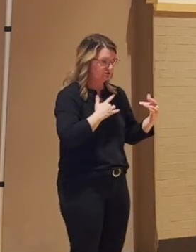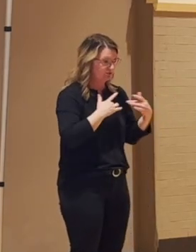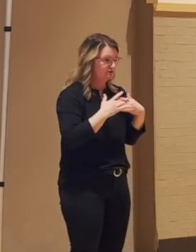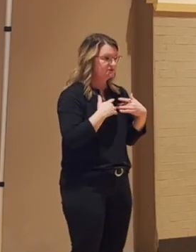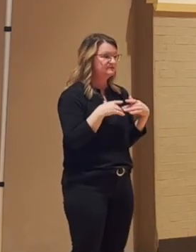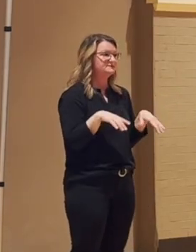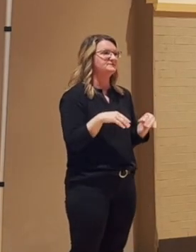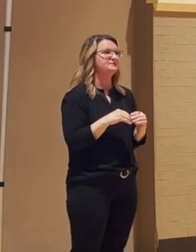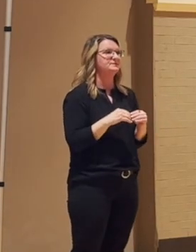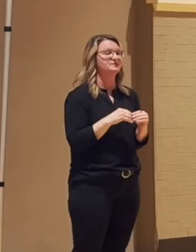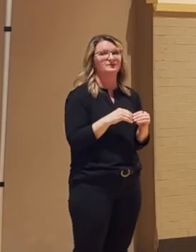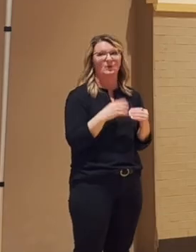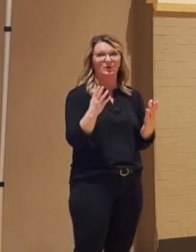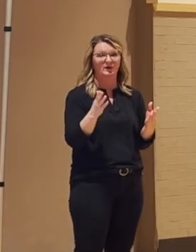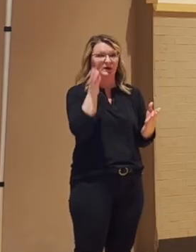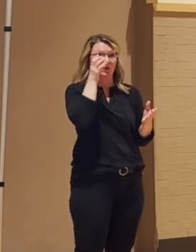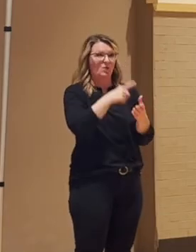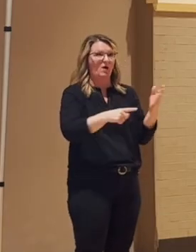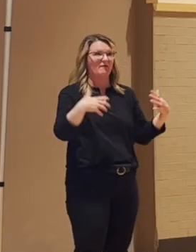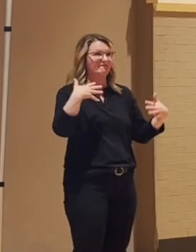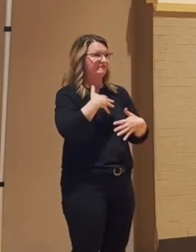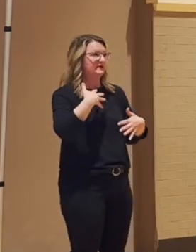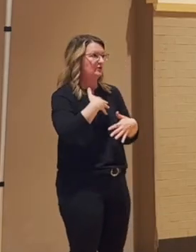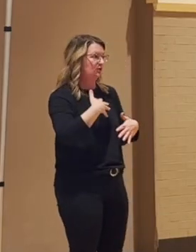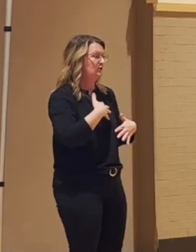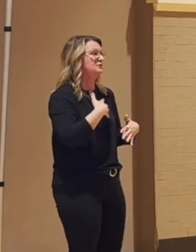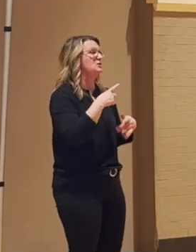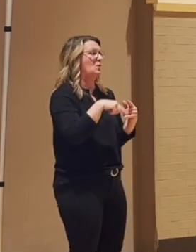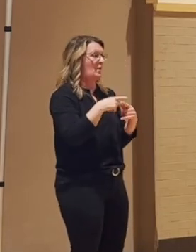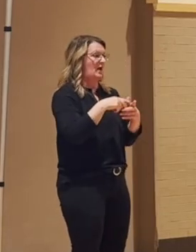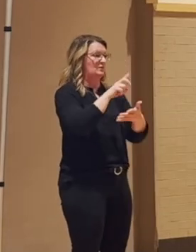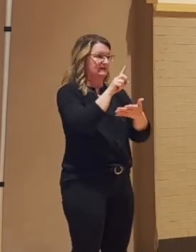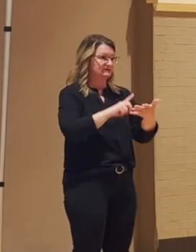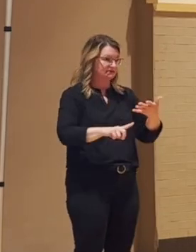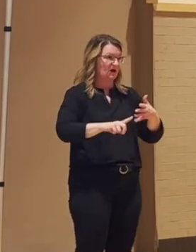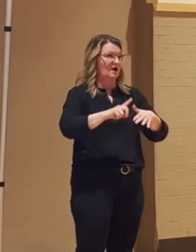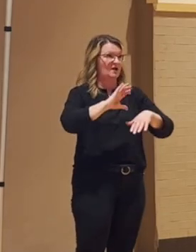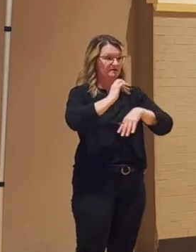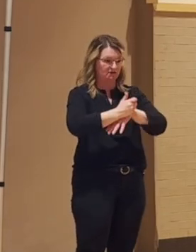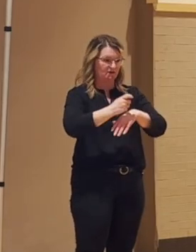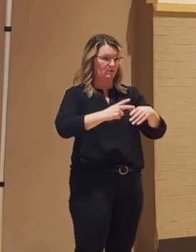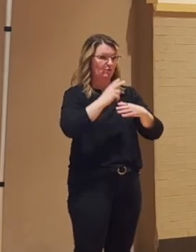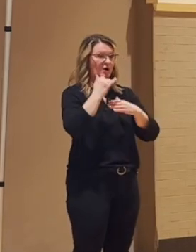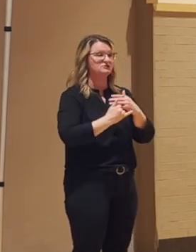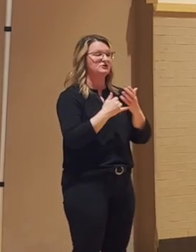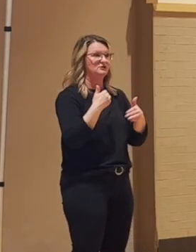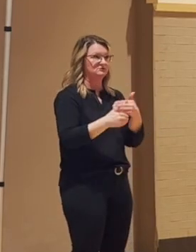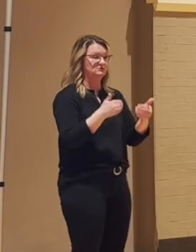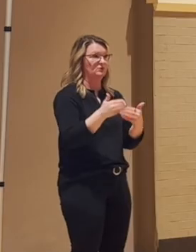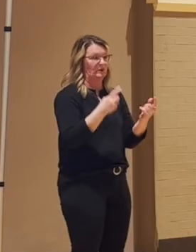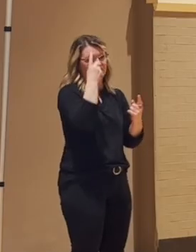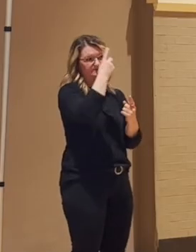hear what your fears are, so that as we continue design of this project, we're taking